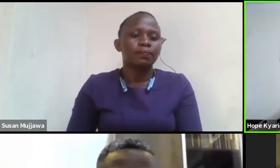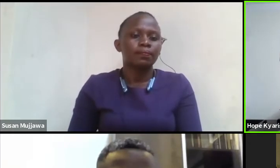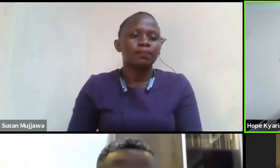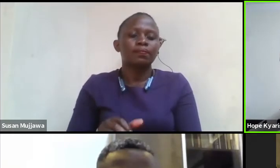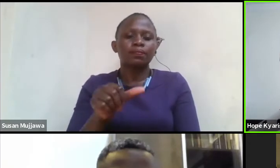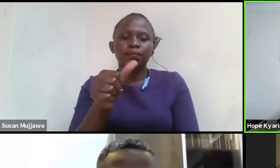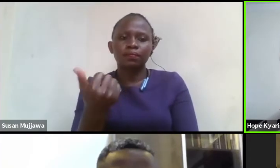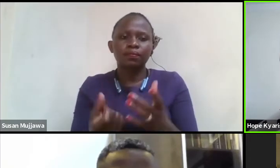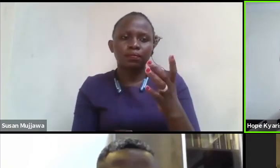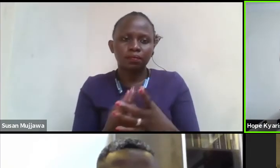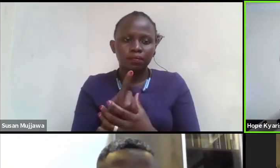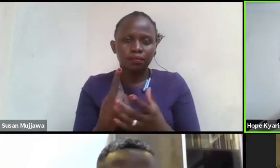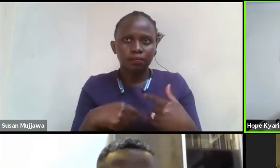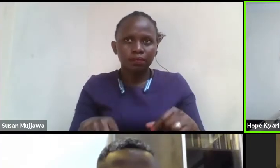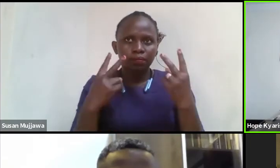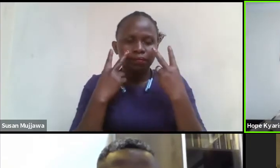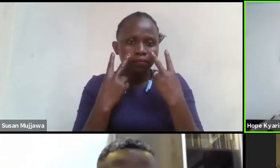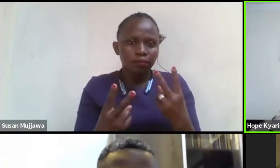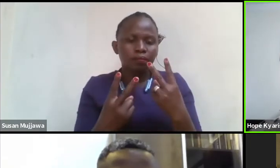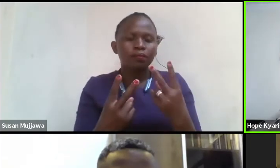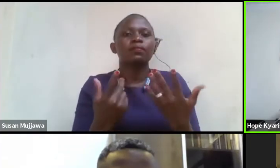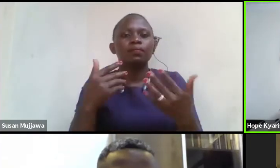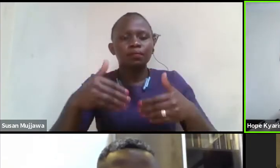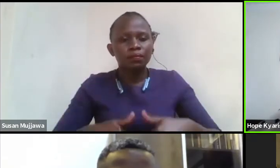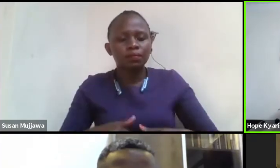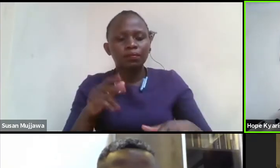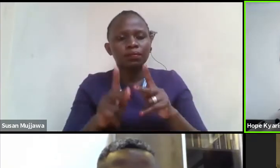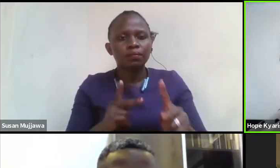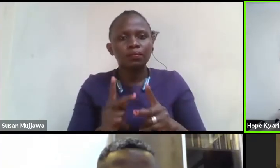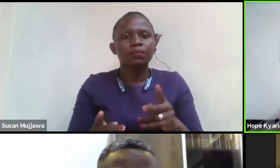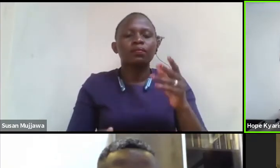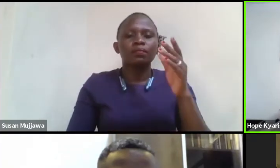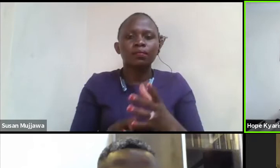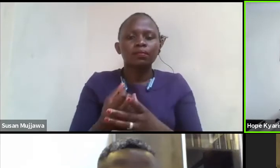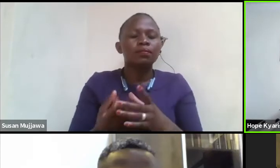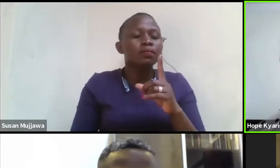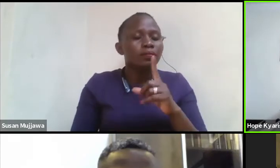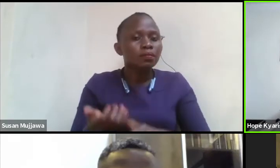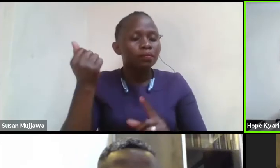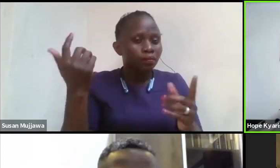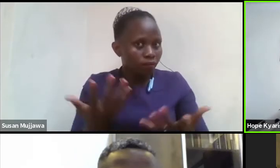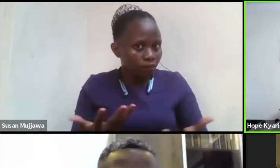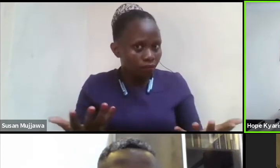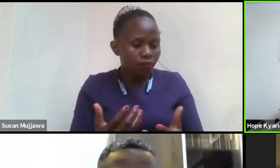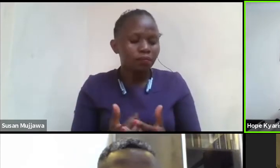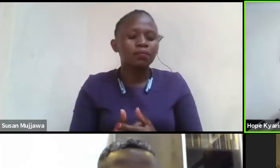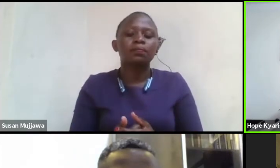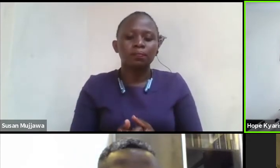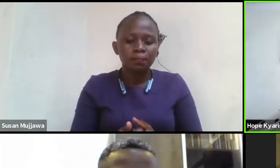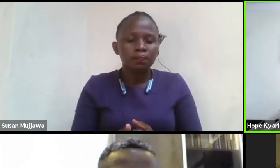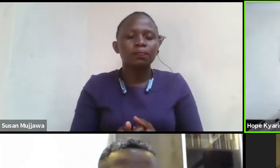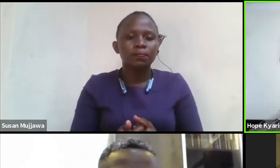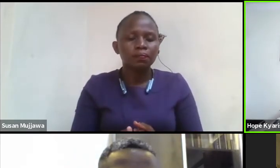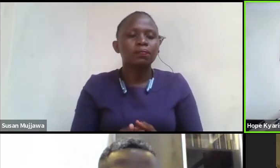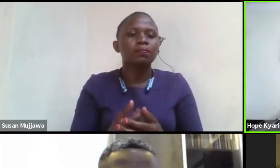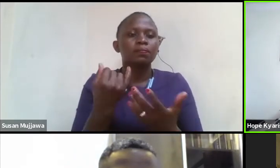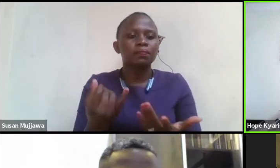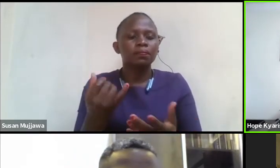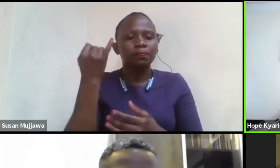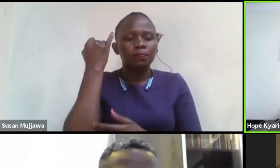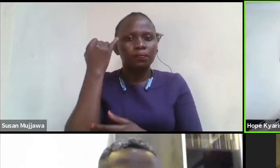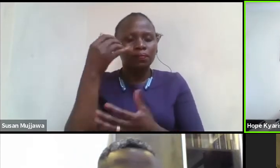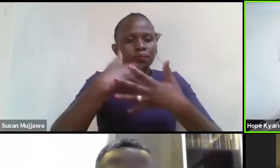really pursuing and enabling young people to really benefit from is around inclusive financing, because I've been attending